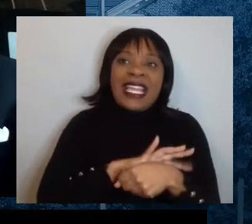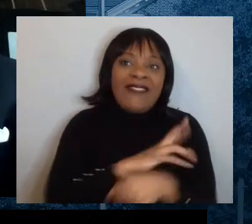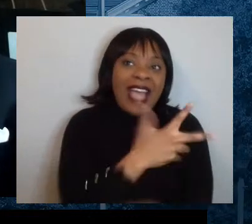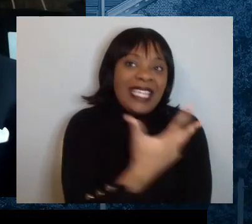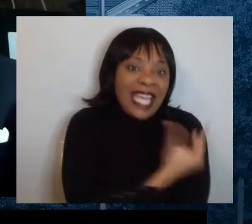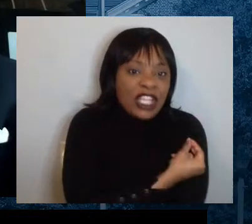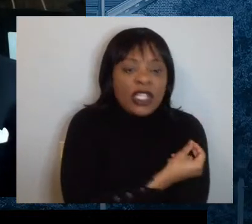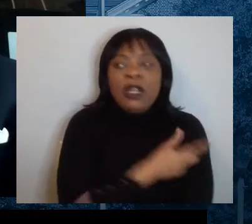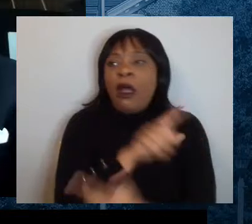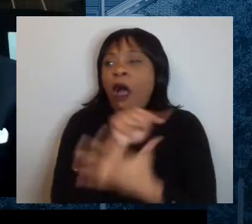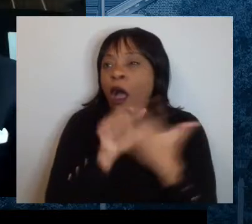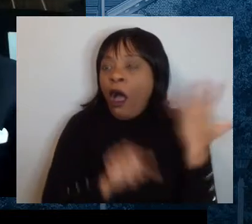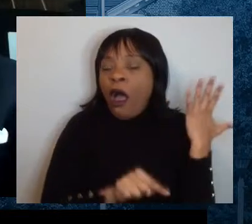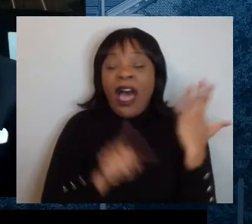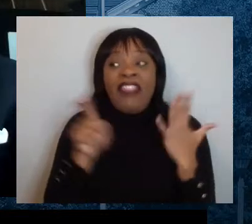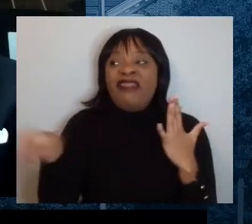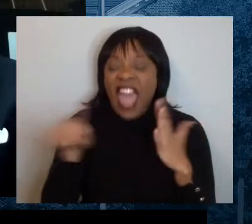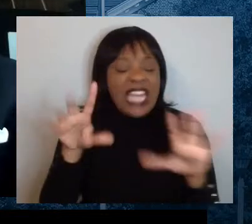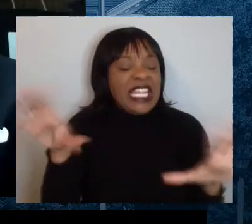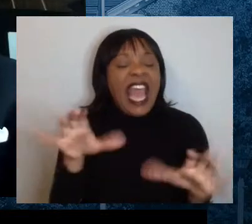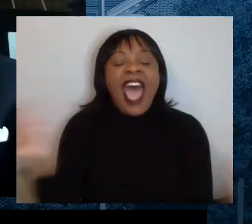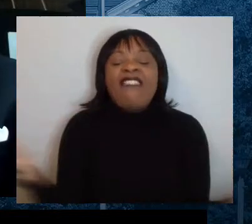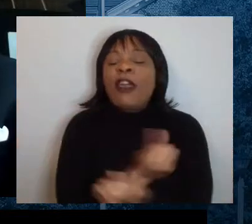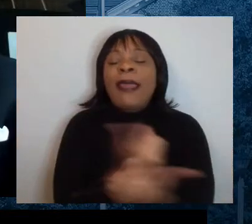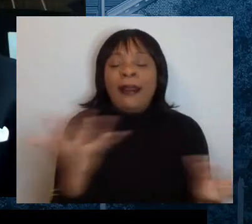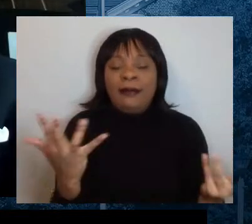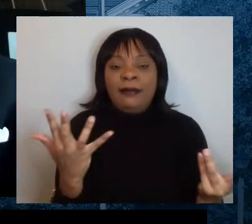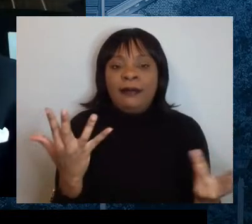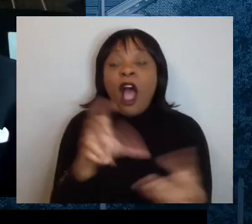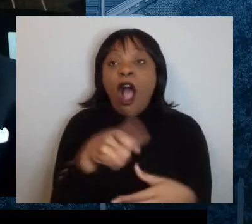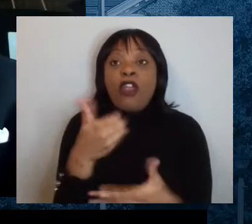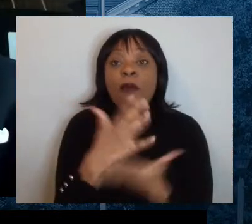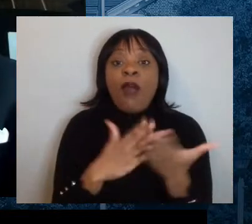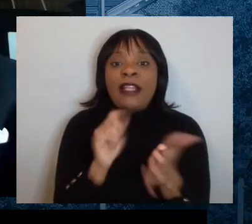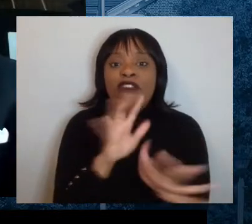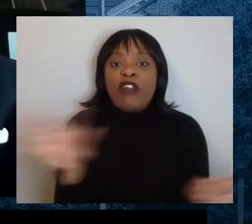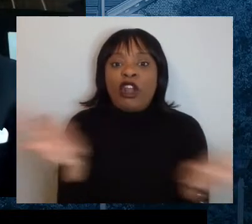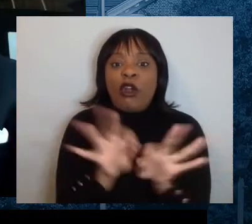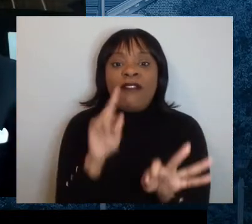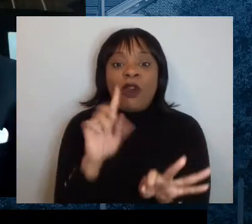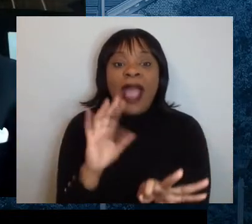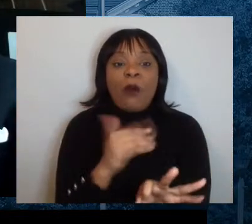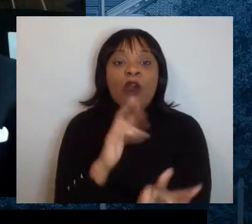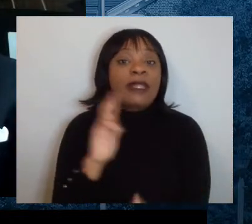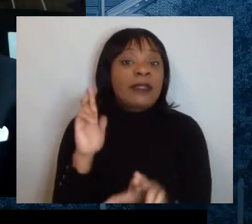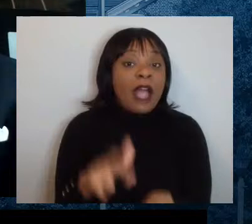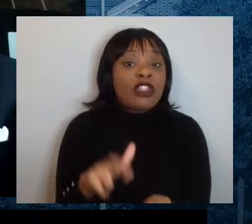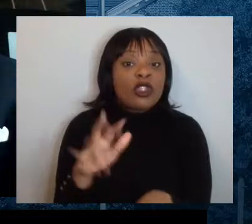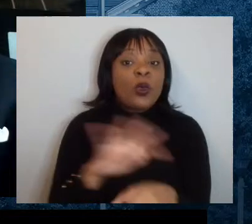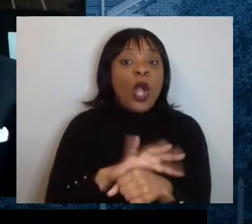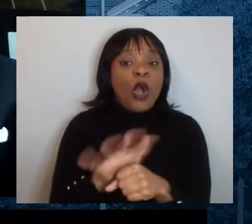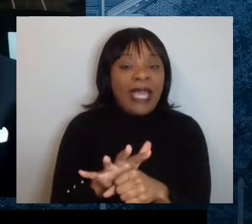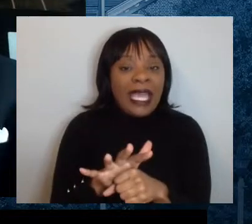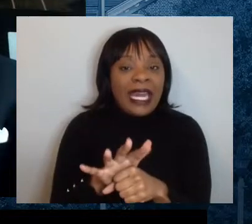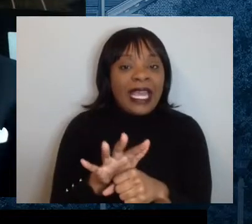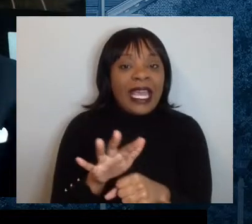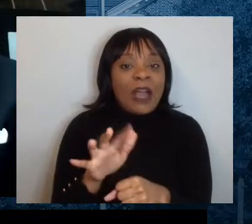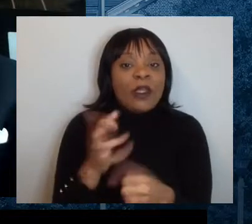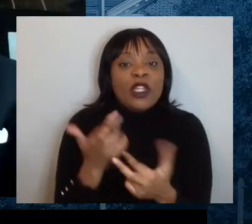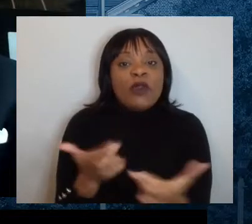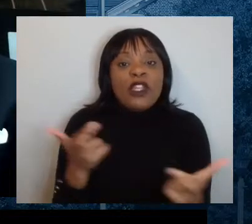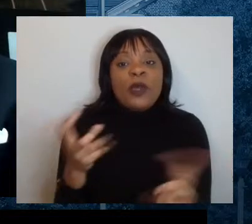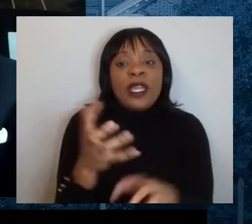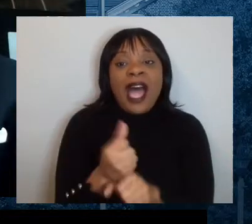did. The other thing that's been critical in our response to COVID was the resources we got from our